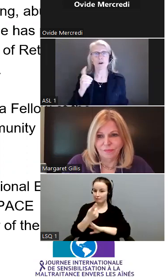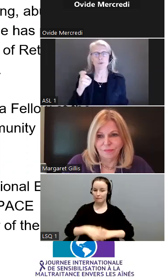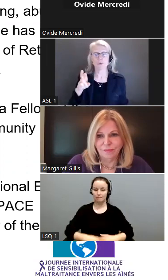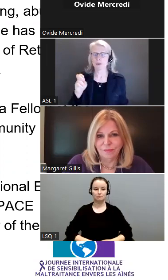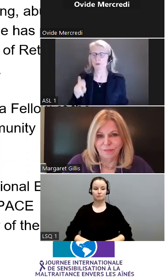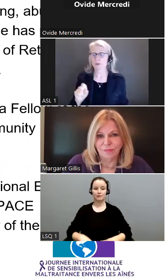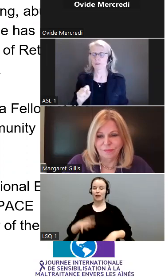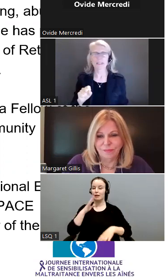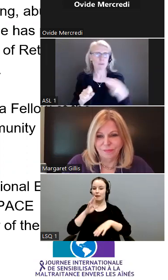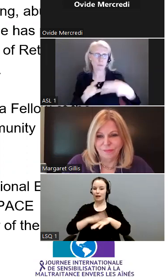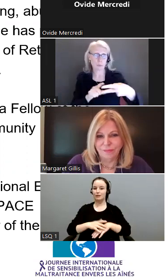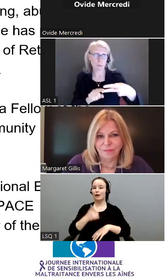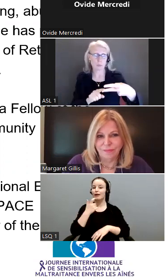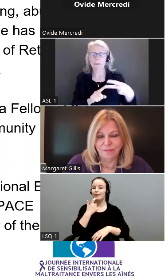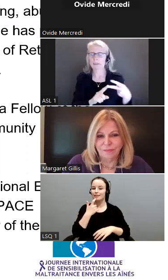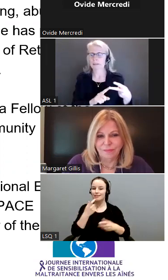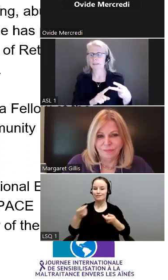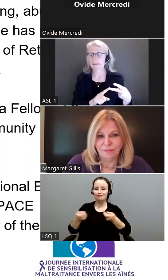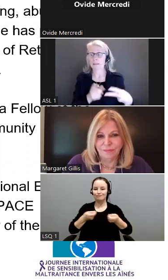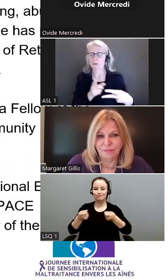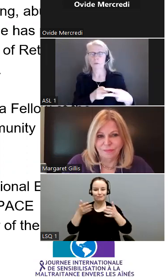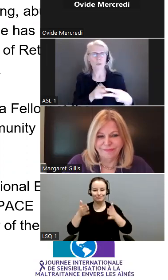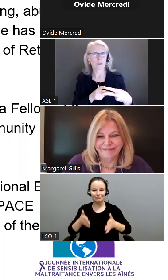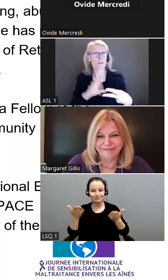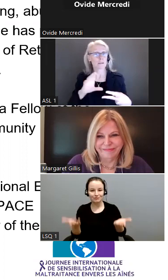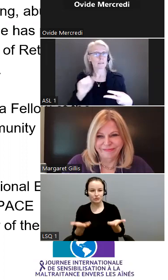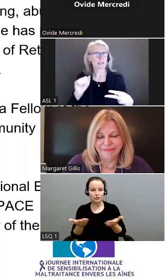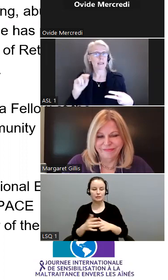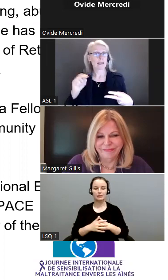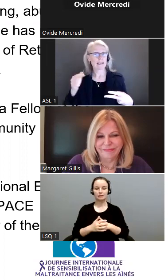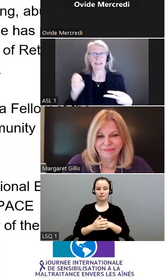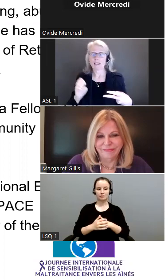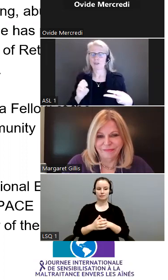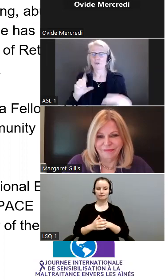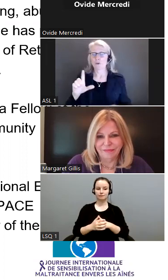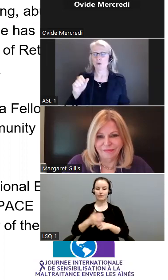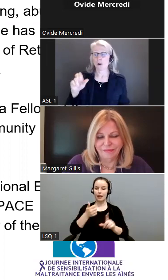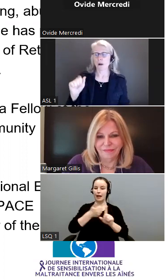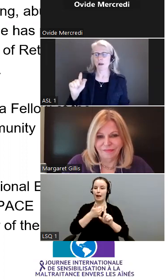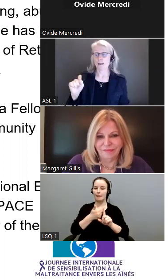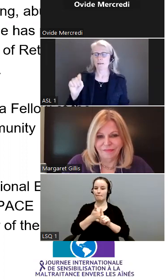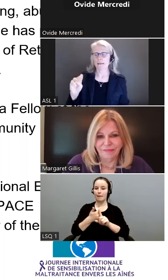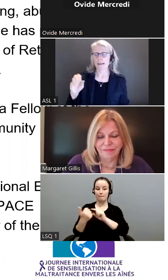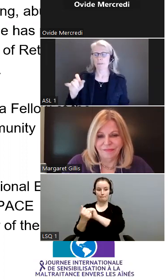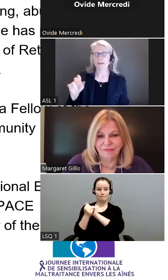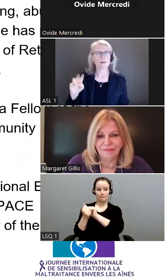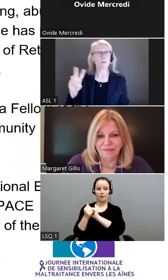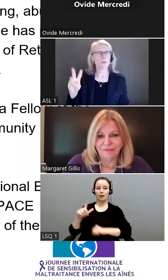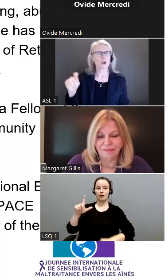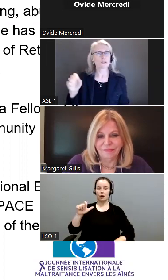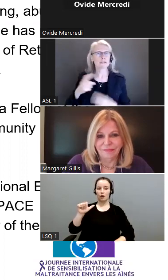so pleased, as one is our partner with CanAge, was Laura Tamblyn-Watts, who is the CEO of